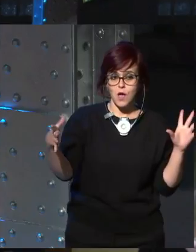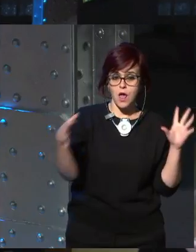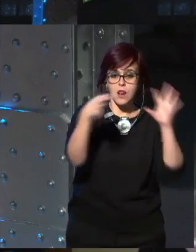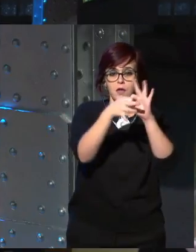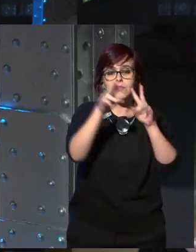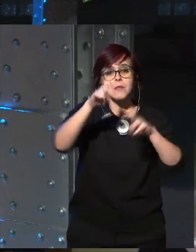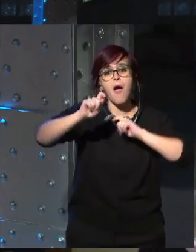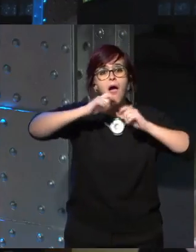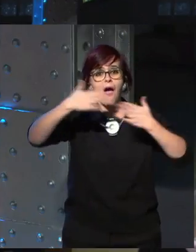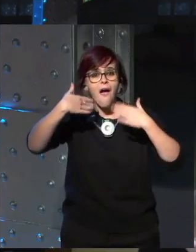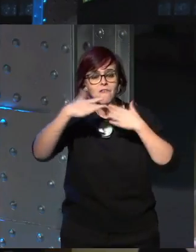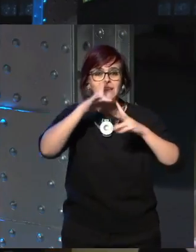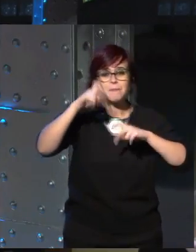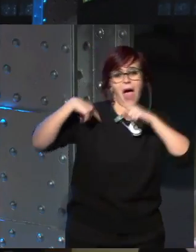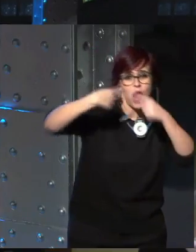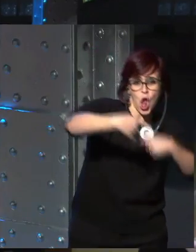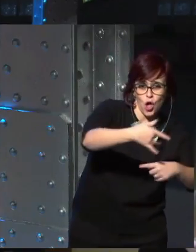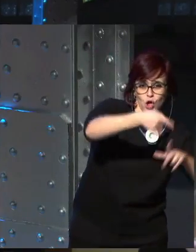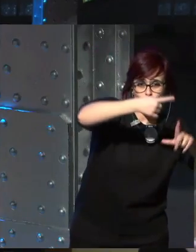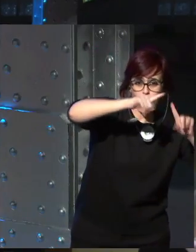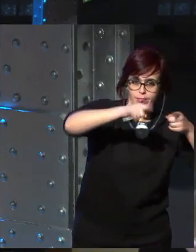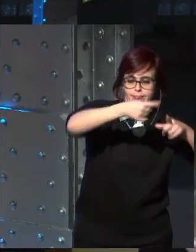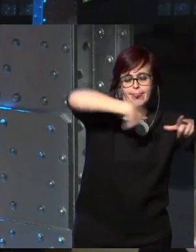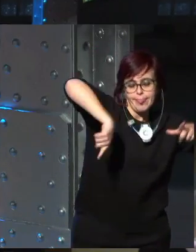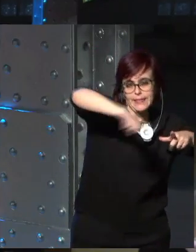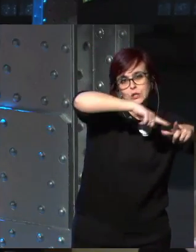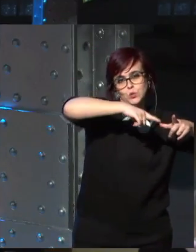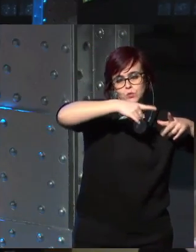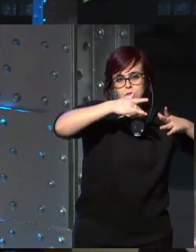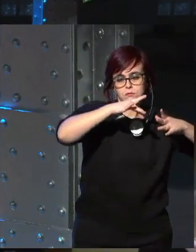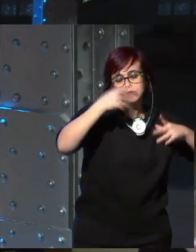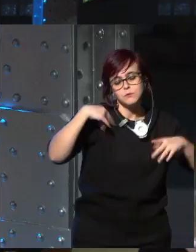Along the lines of what you were mentioning on analog and digital stuff,